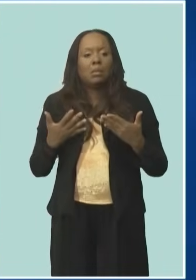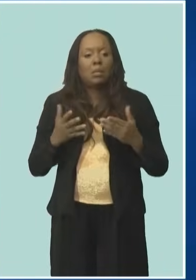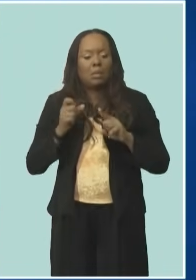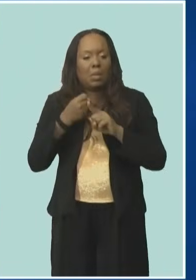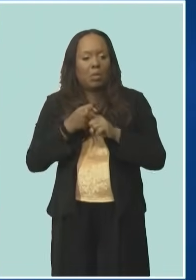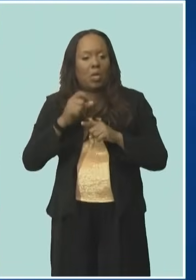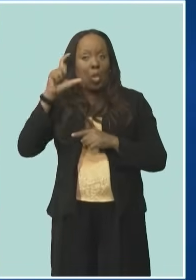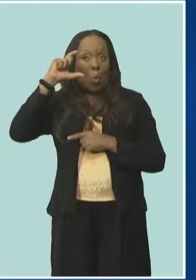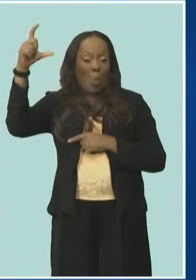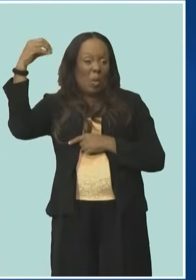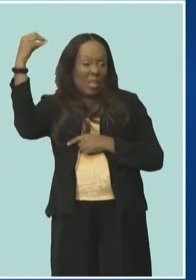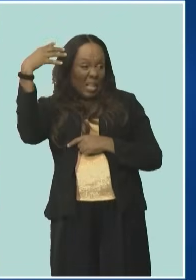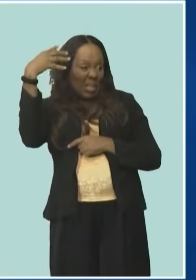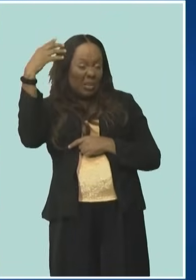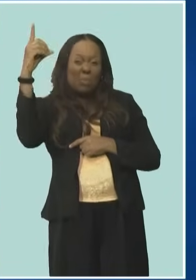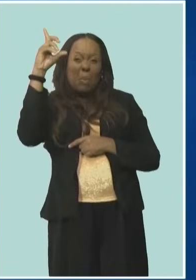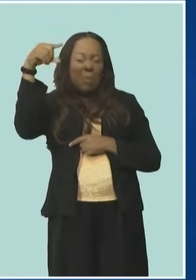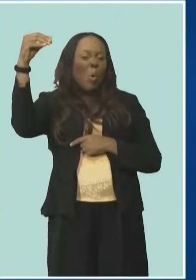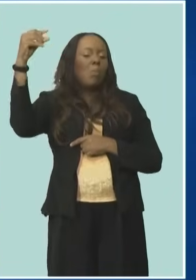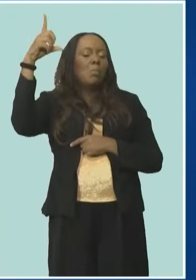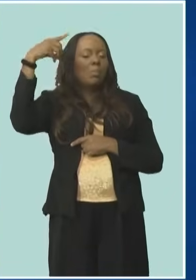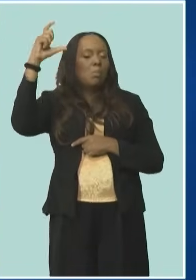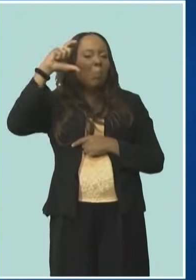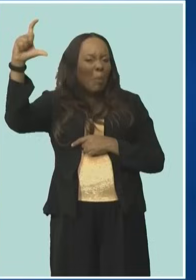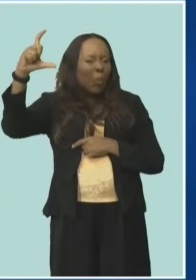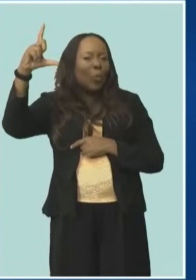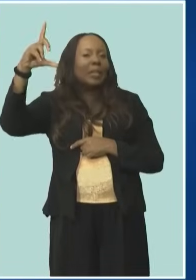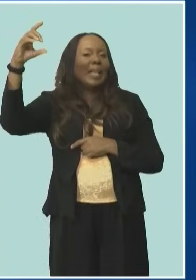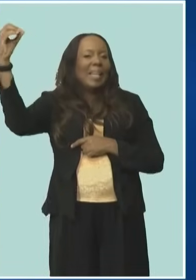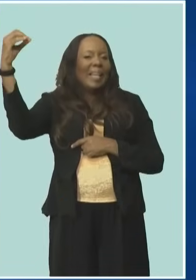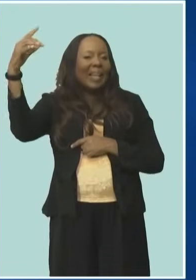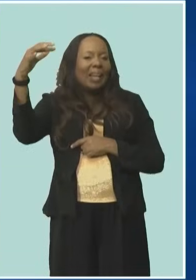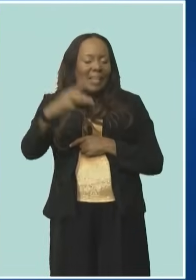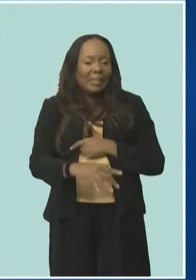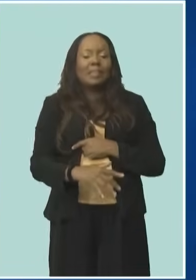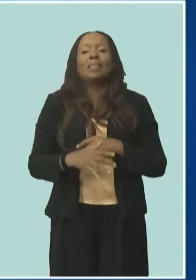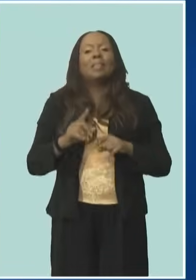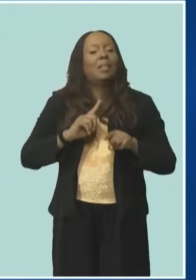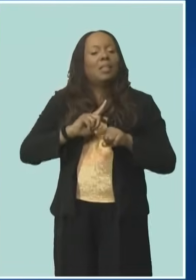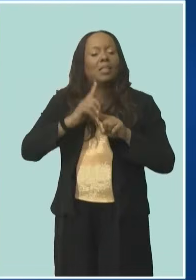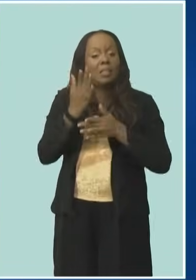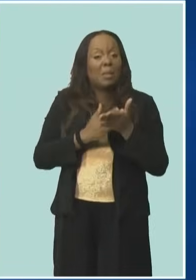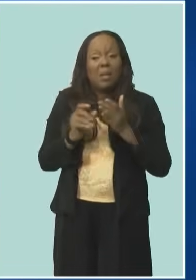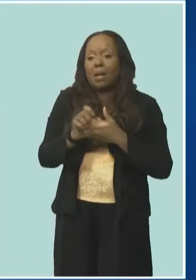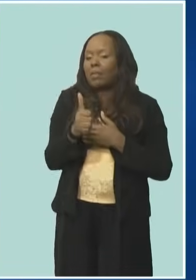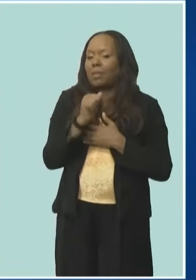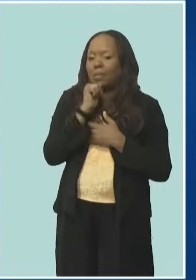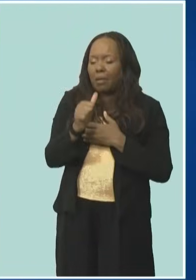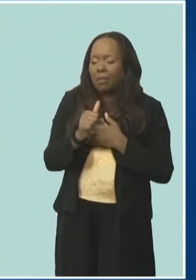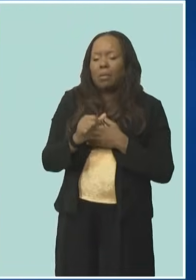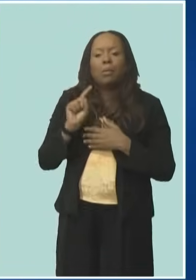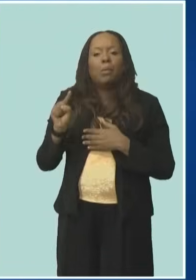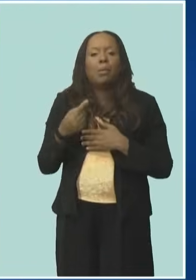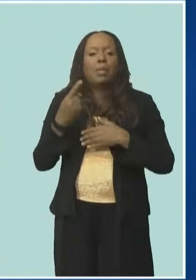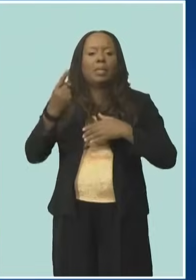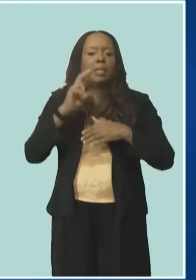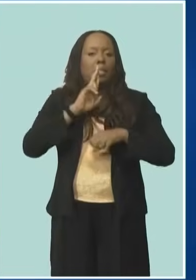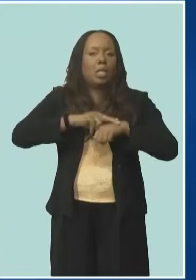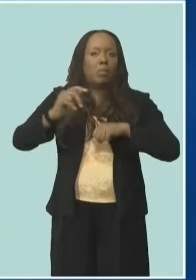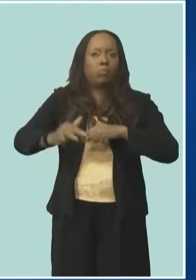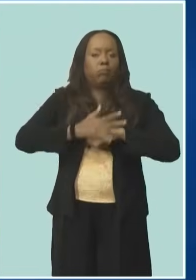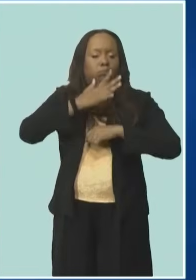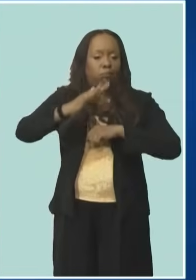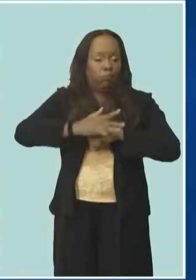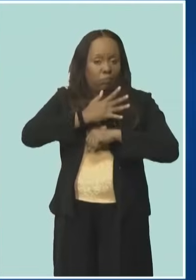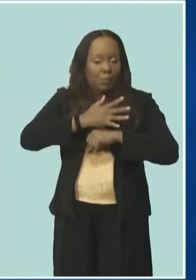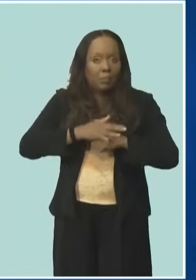itself, but some other animals may not be guided by moonlight at all and only guided by the tidal influence. And